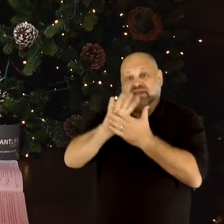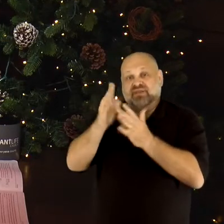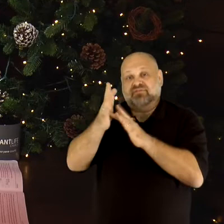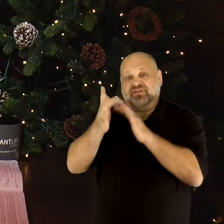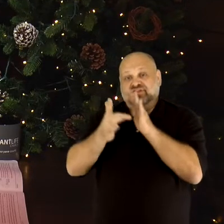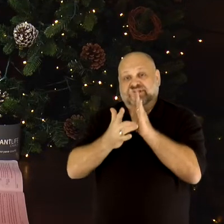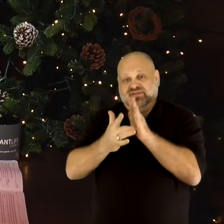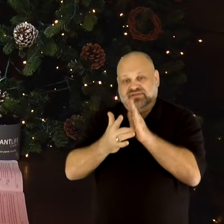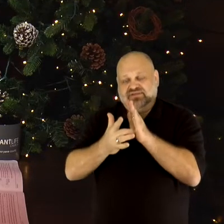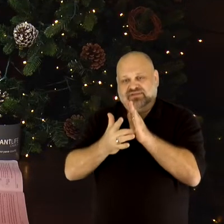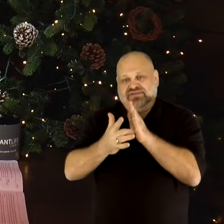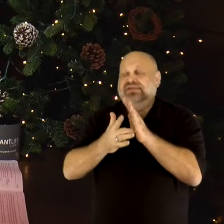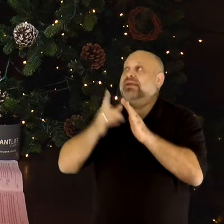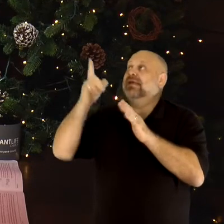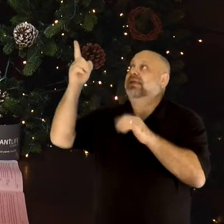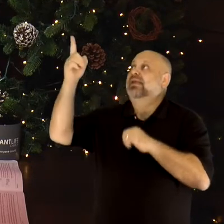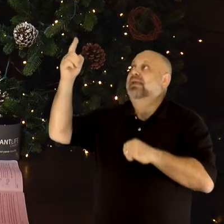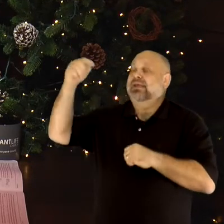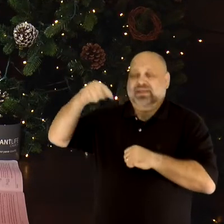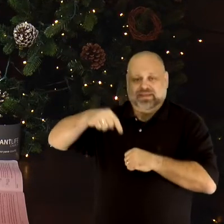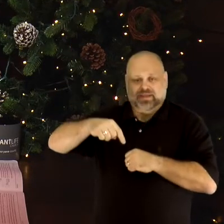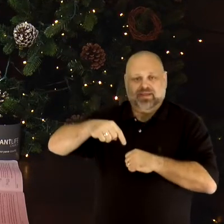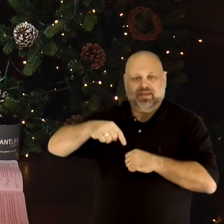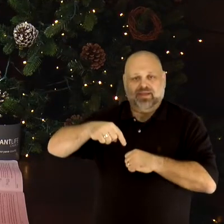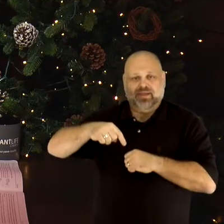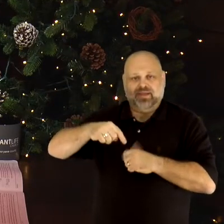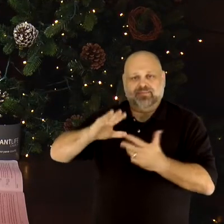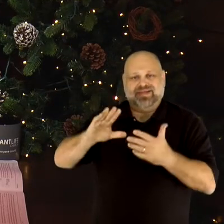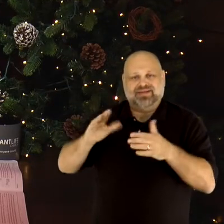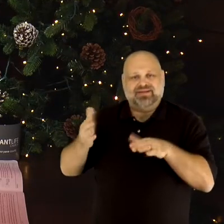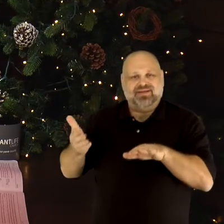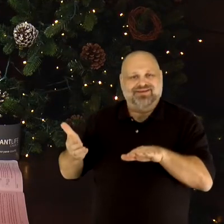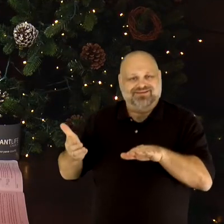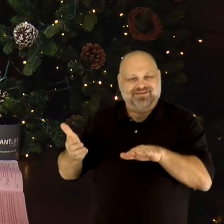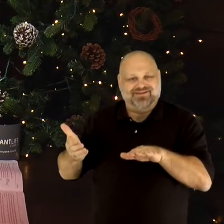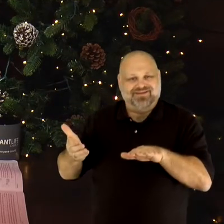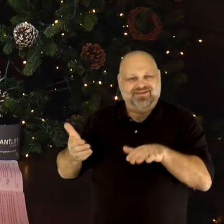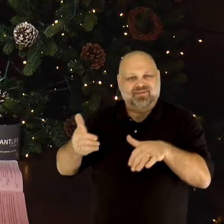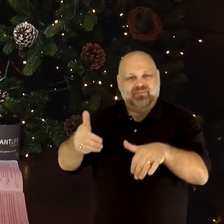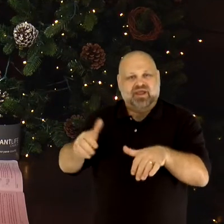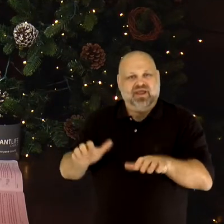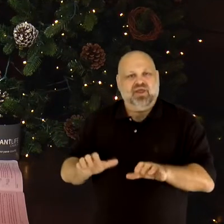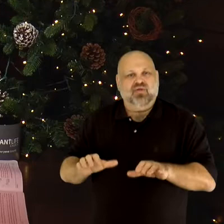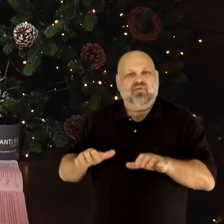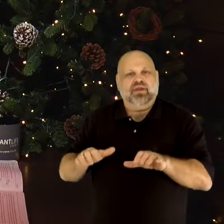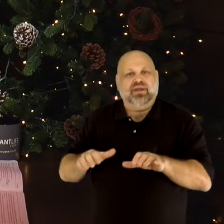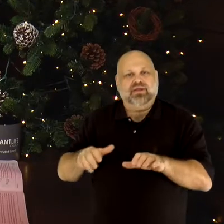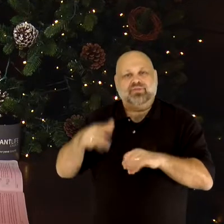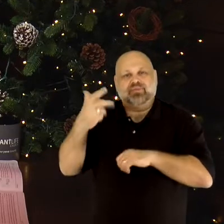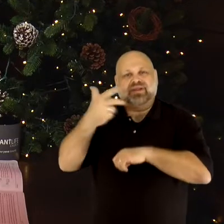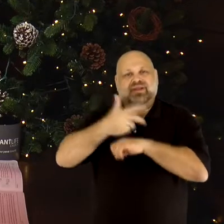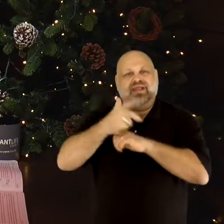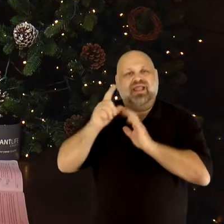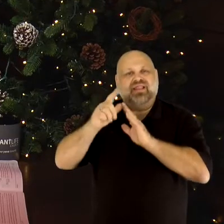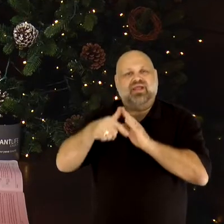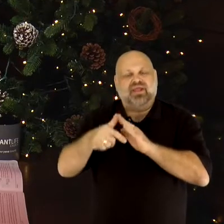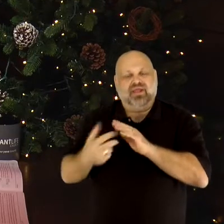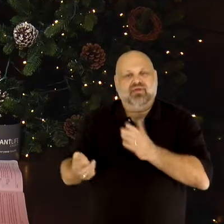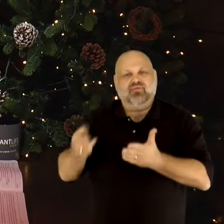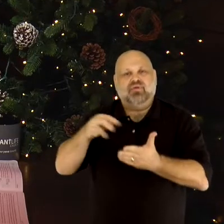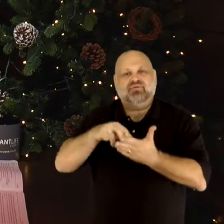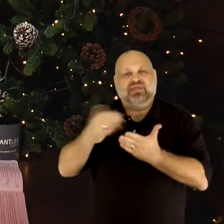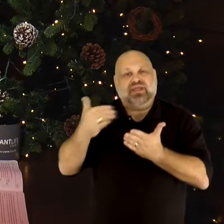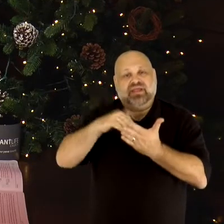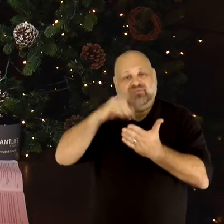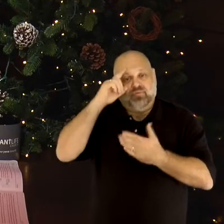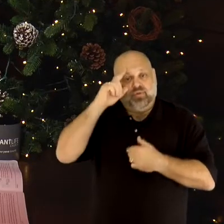in Jesus, that He came, that He died, He was buried, but 3 days later, He rose